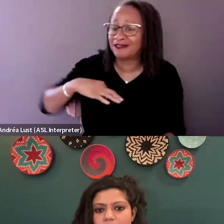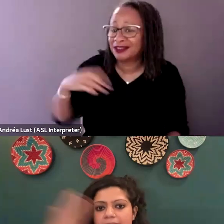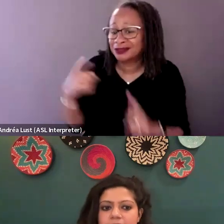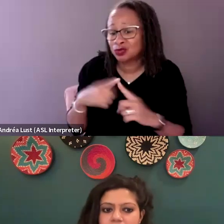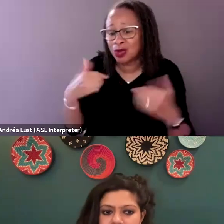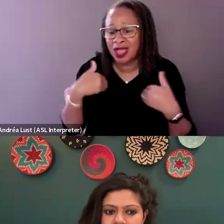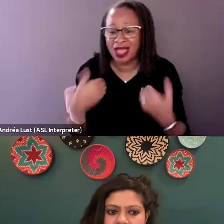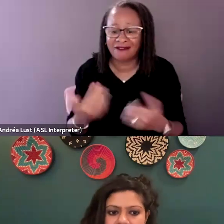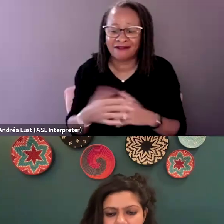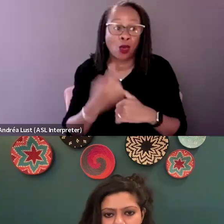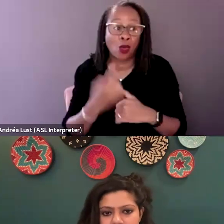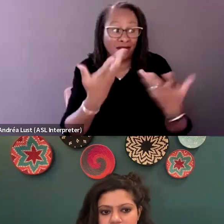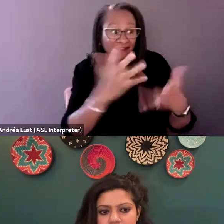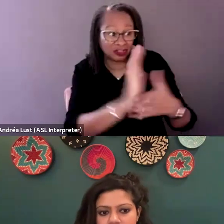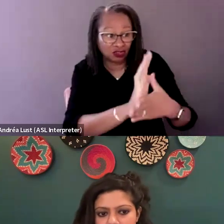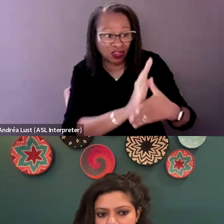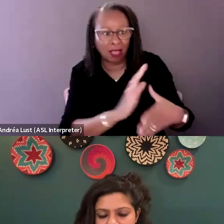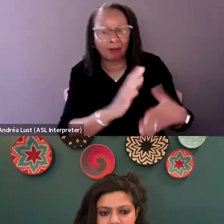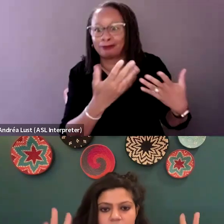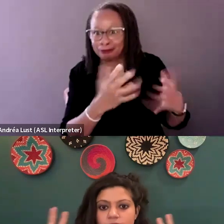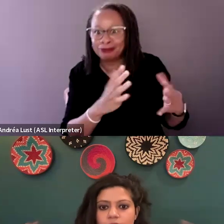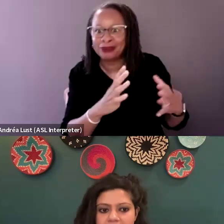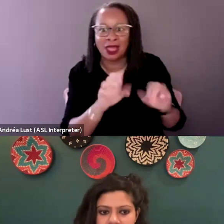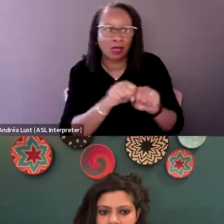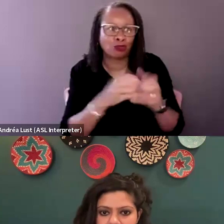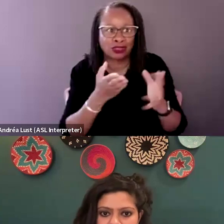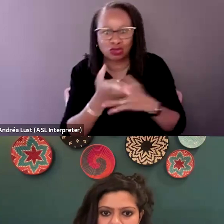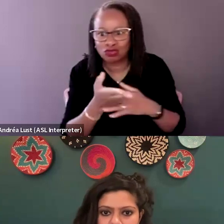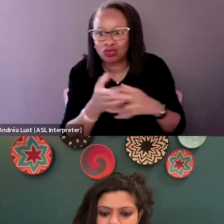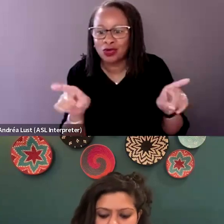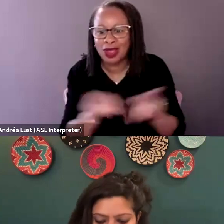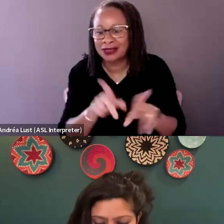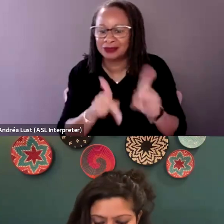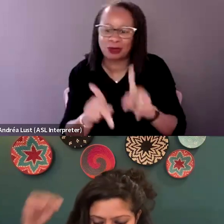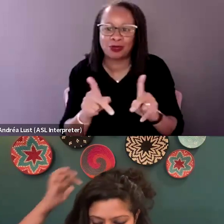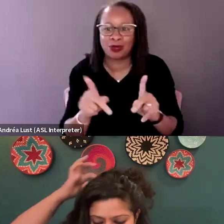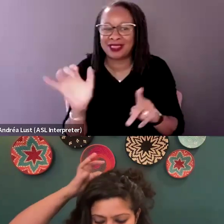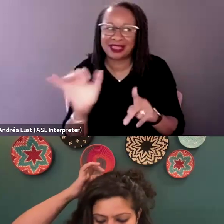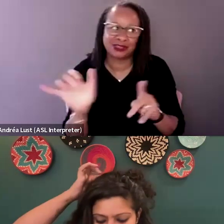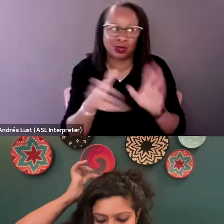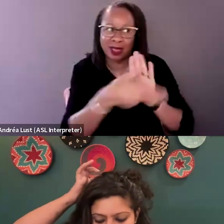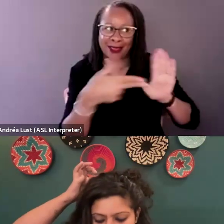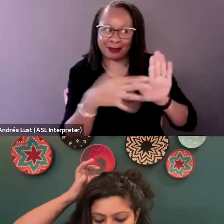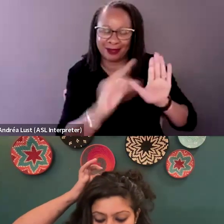it's ingrained in the system itself. That is the game. In terms of co-production,